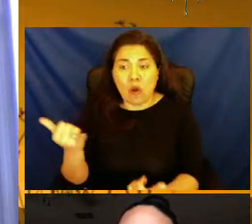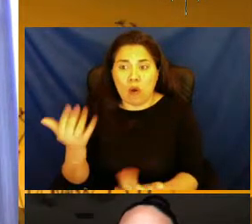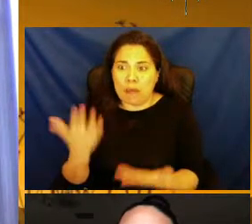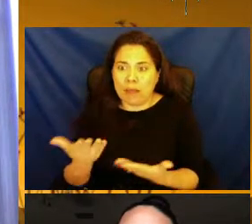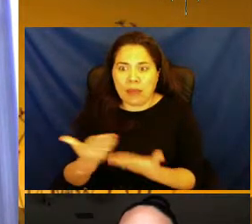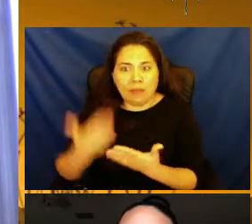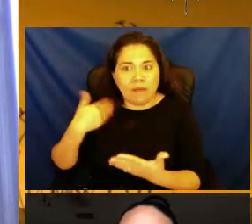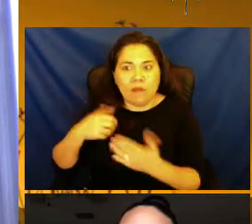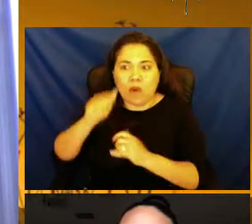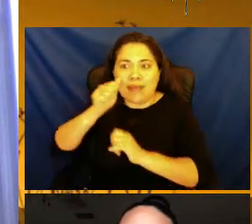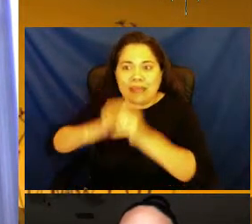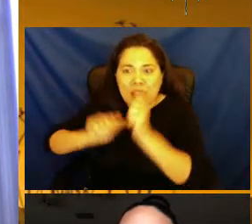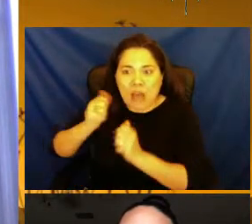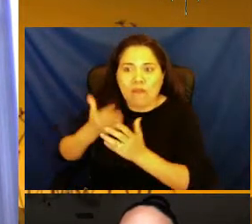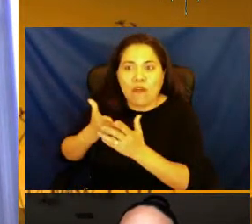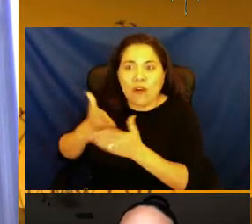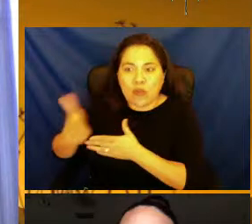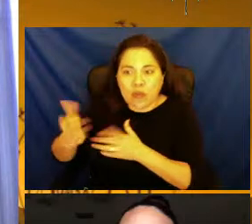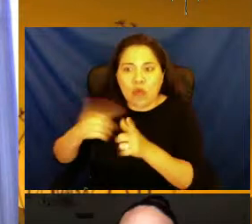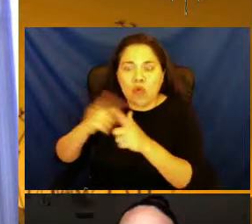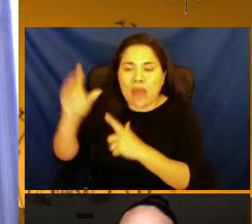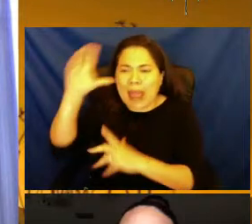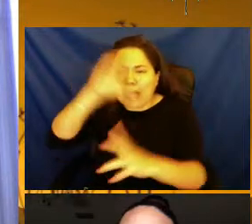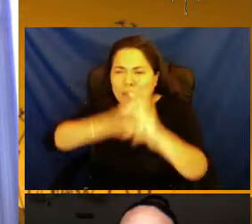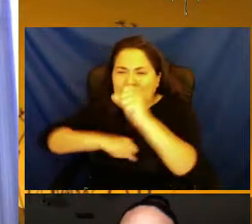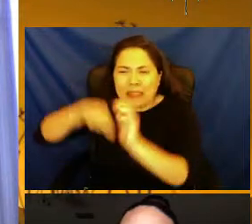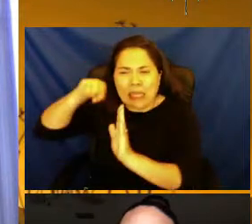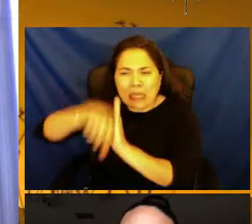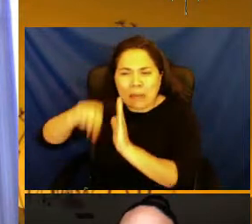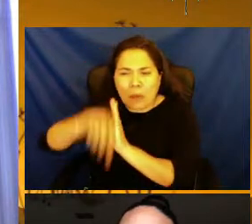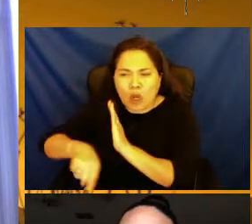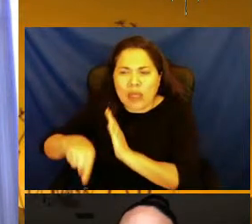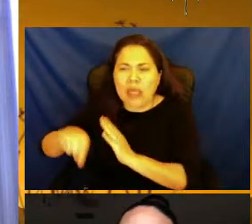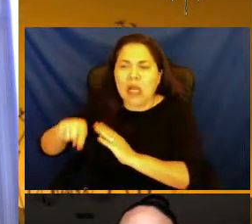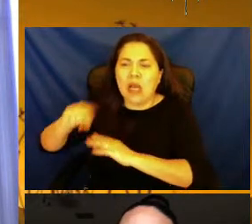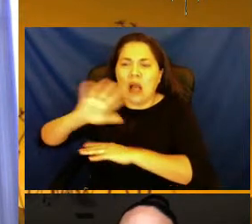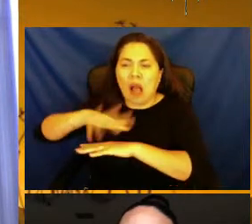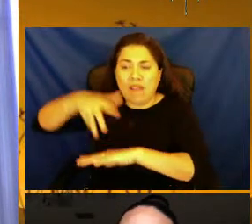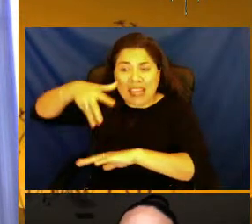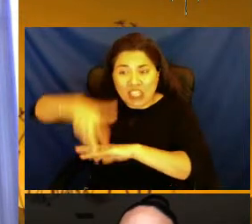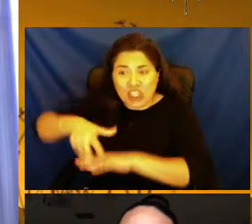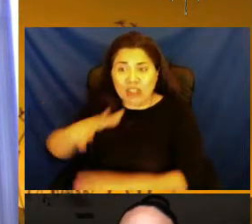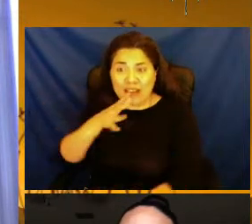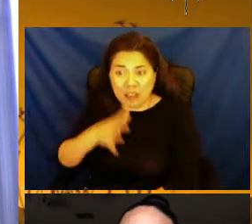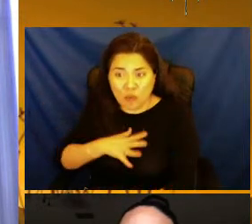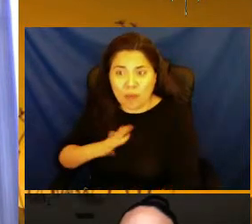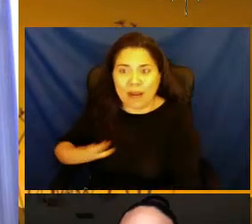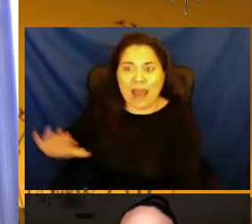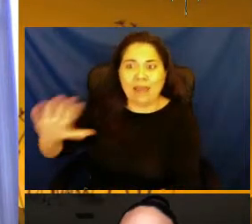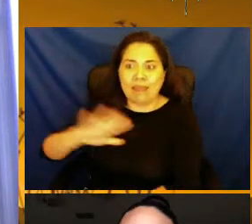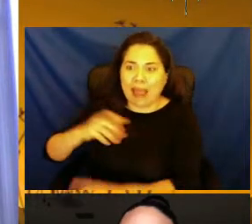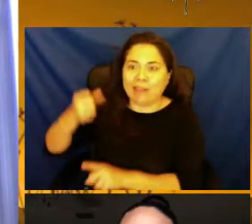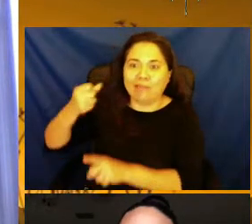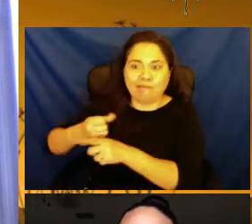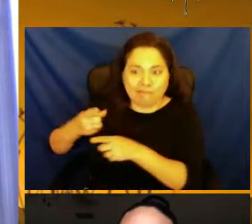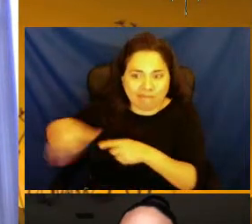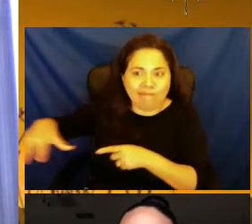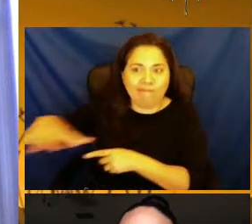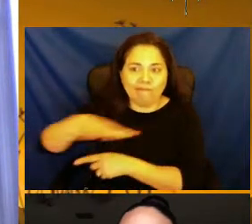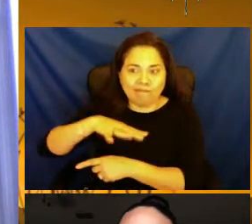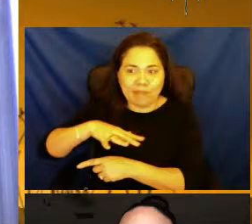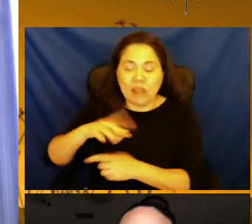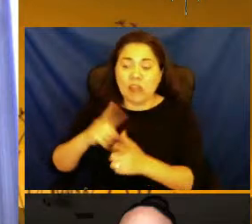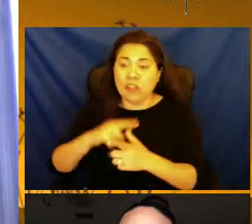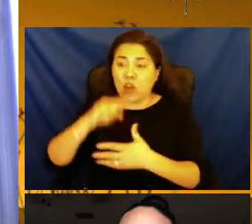through the missing and murdered Indigenous women and relatives epidemic as well. So all of